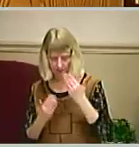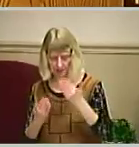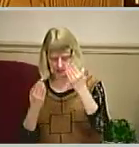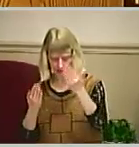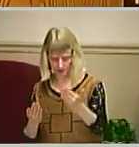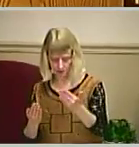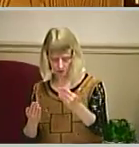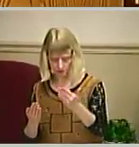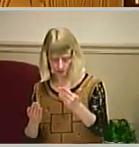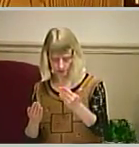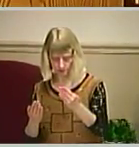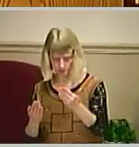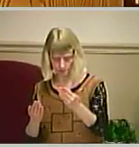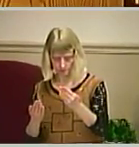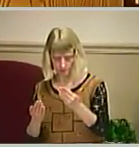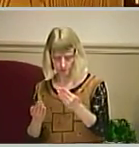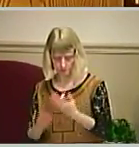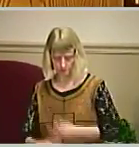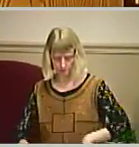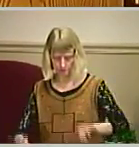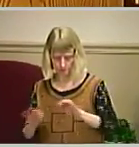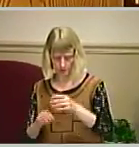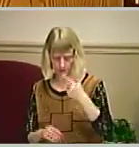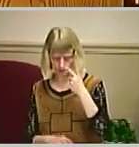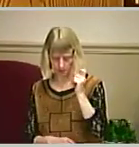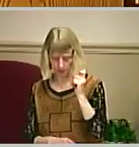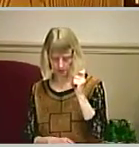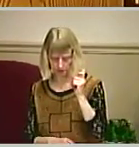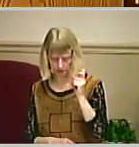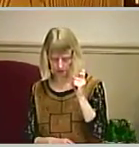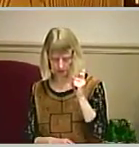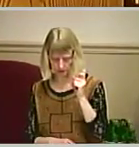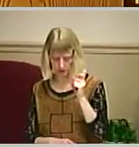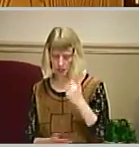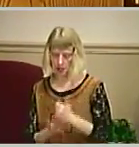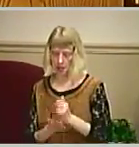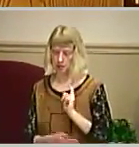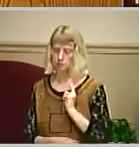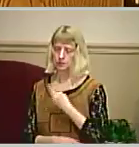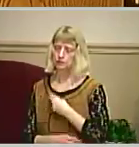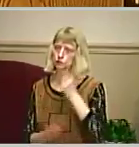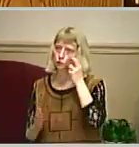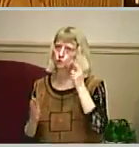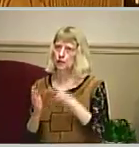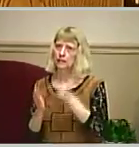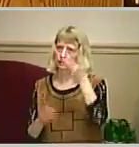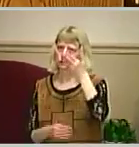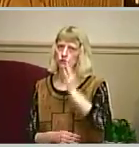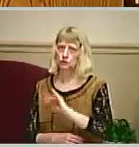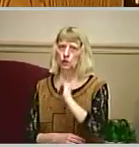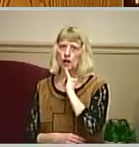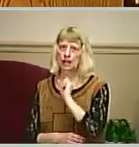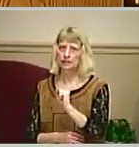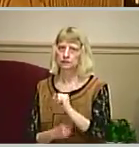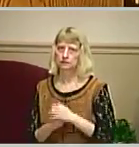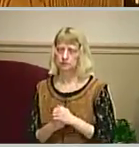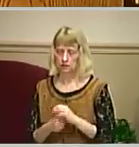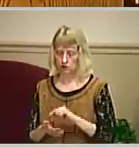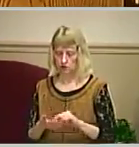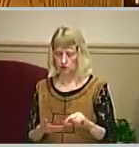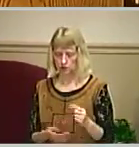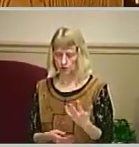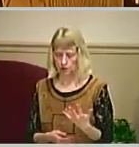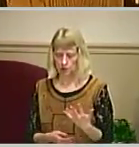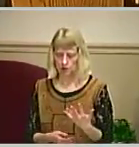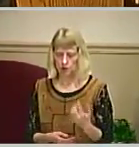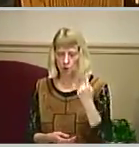thanks is significant is because it enables us to recognize who God is. For verse 5 says,